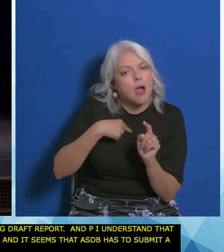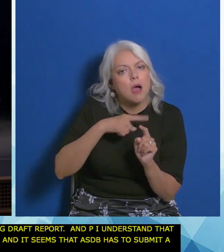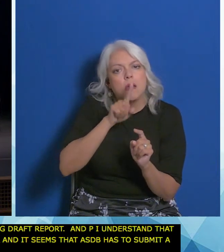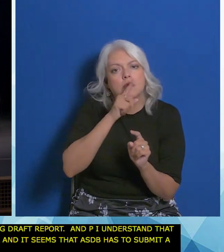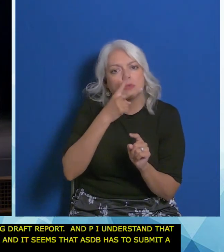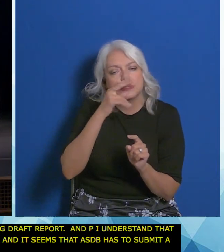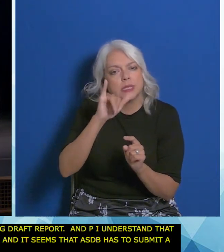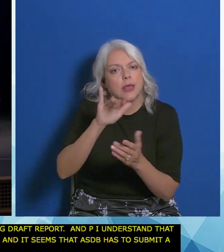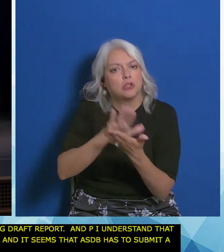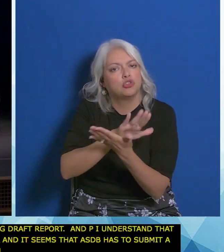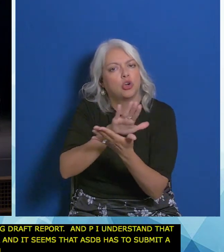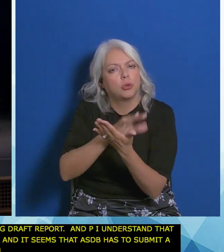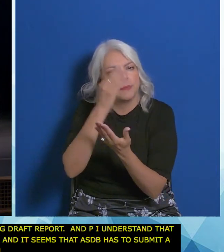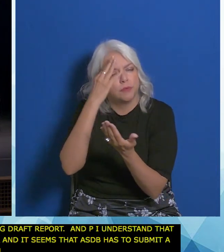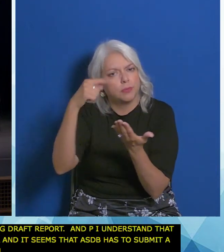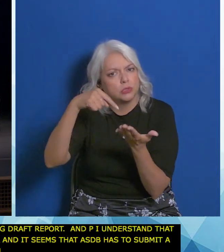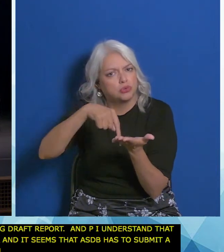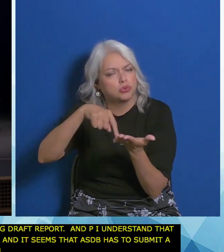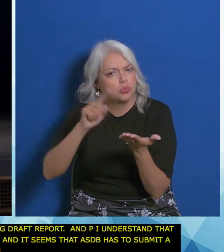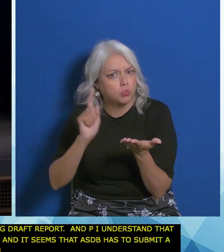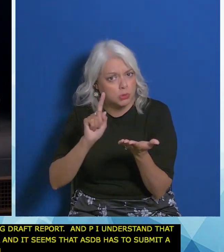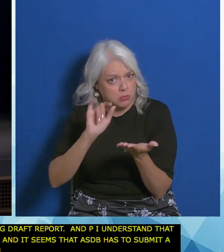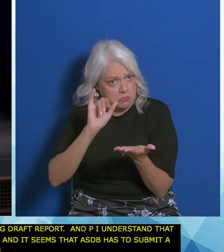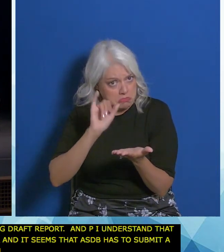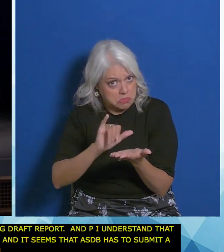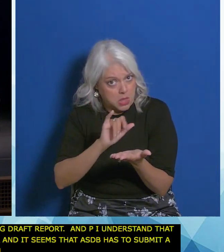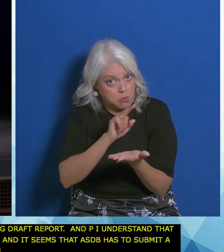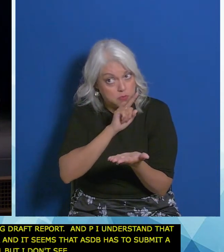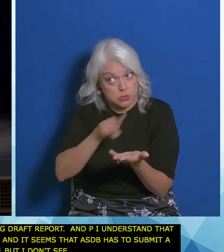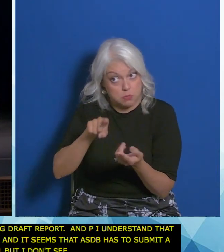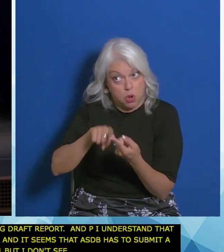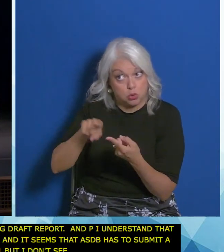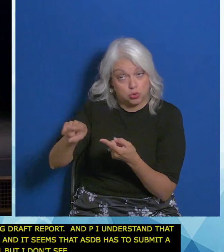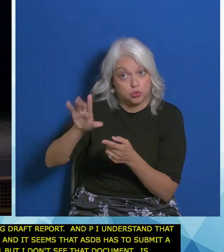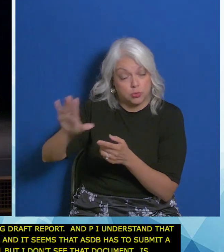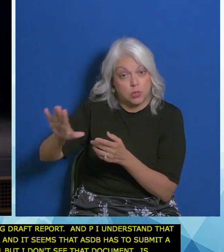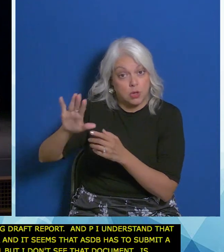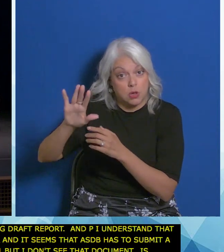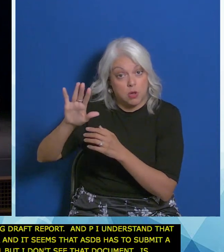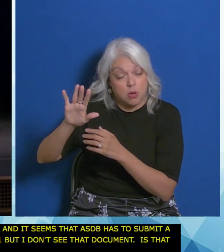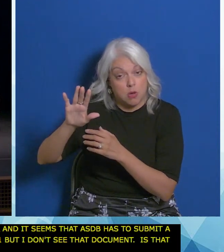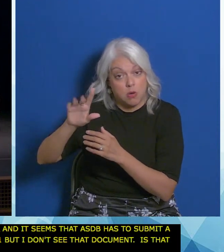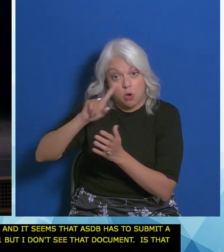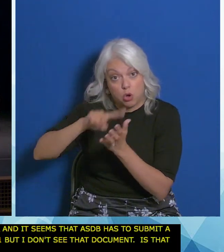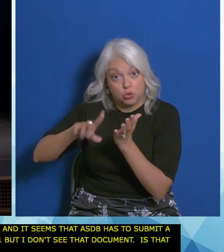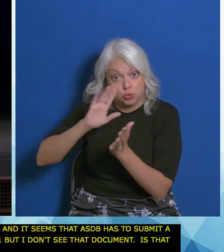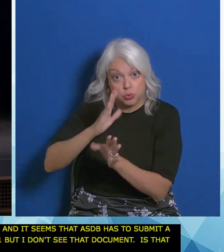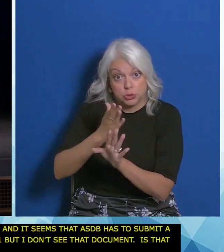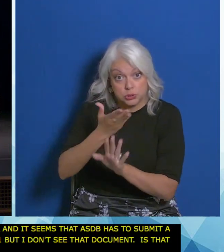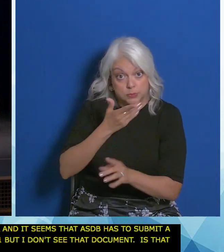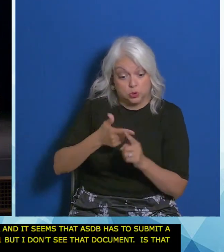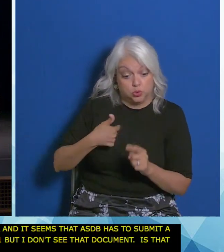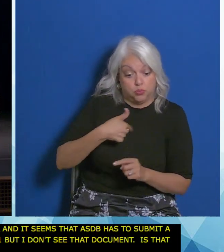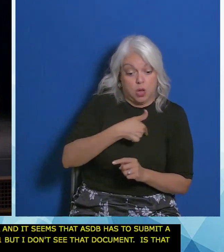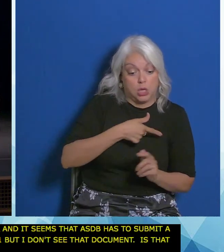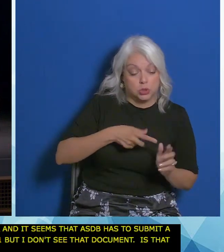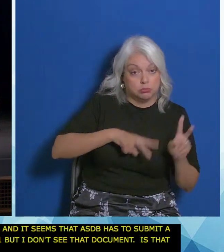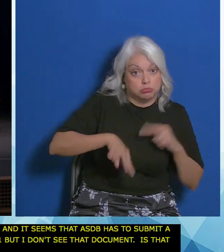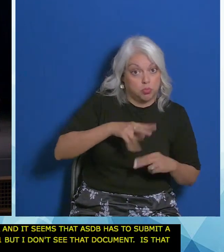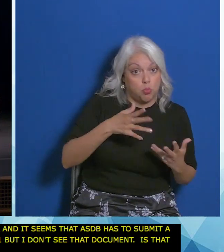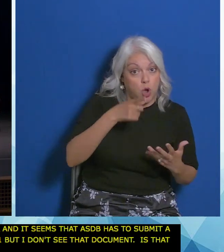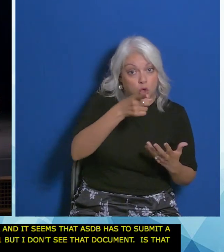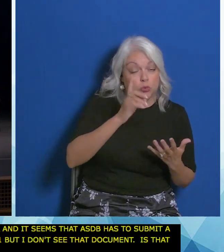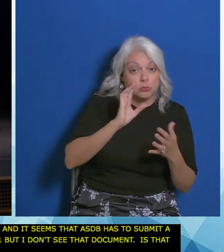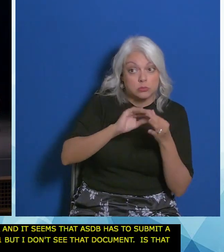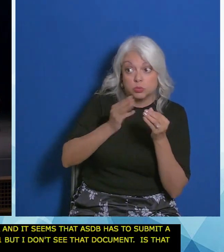that document. Is that response to the sunset auditor going to be submitted to the board for review, or where